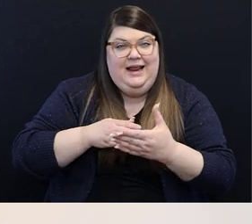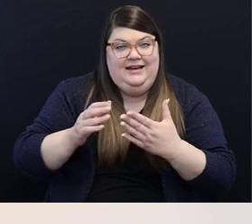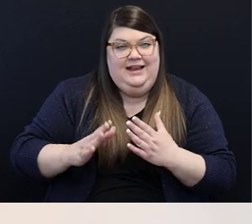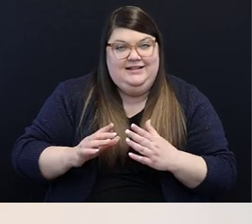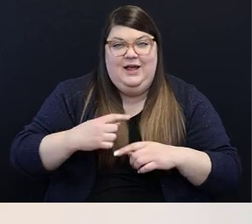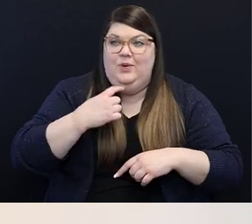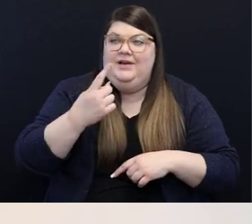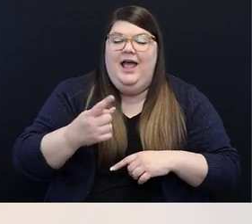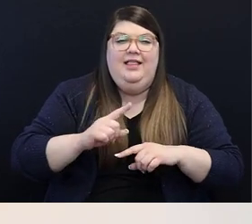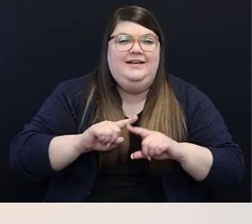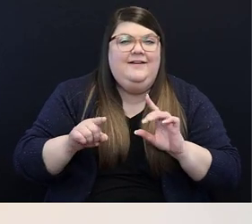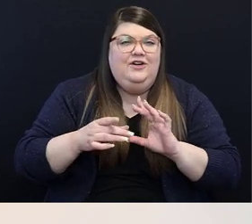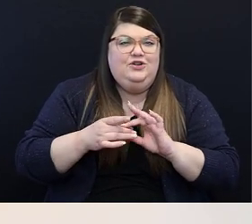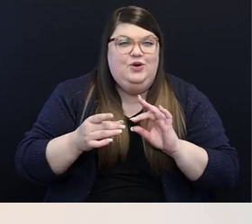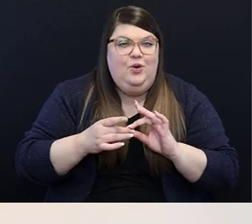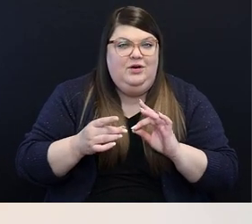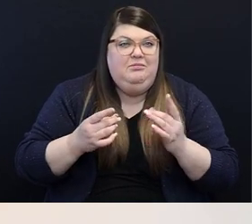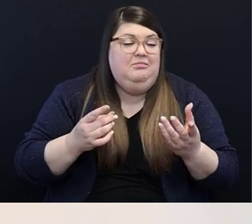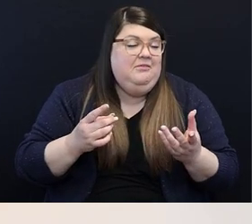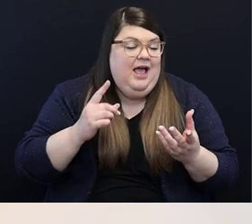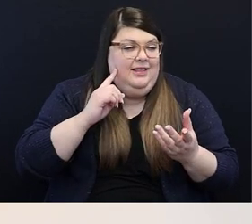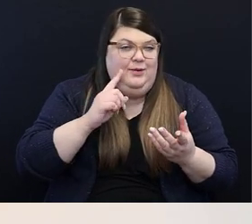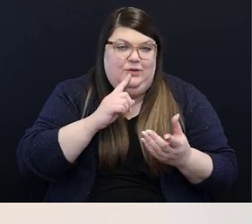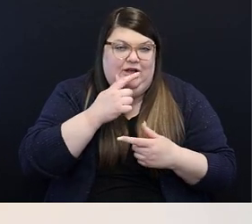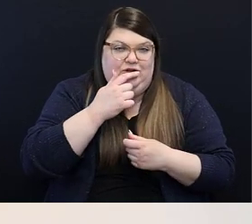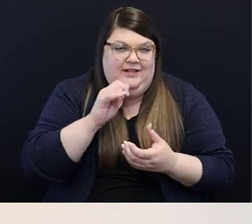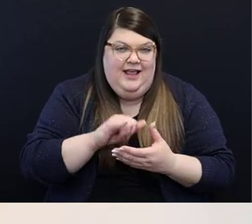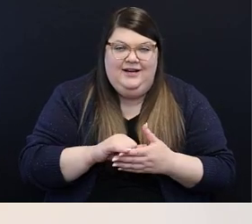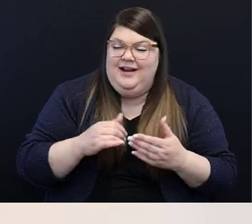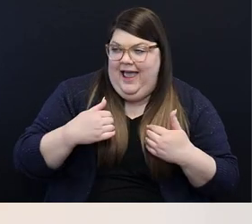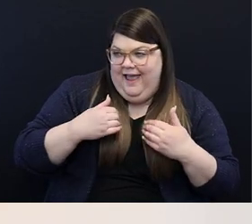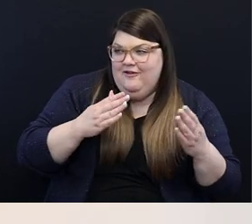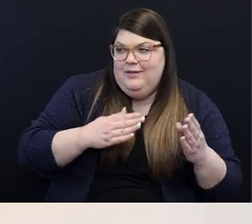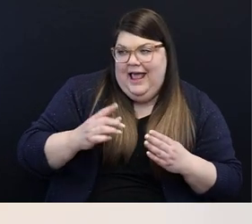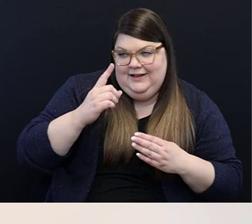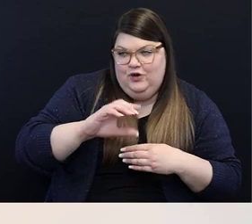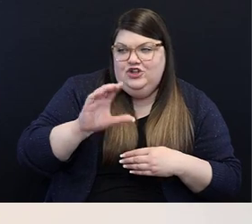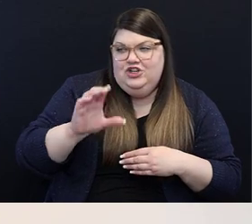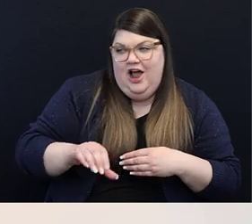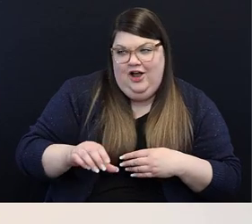I'm interested in. I have such plans for Chicago.